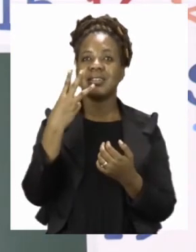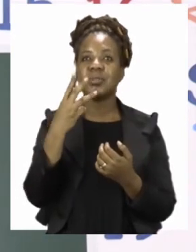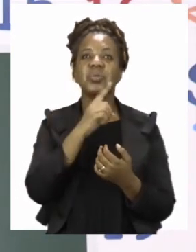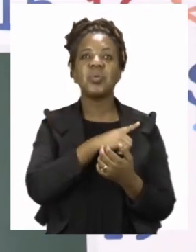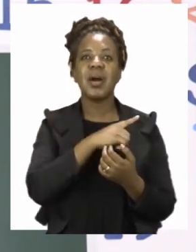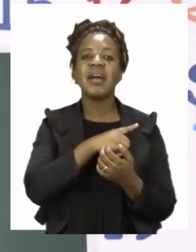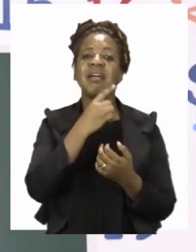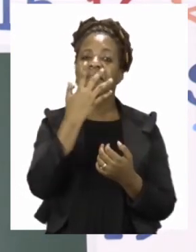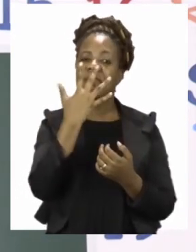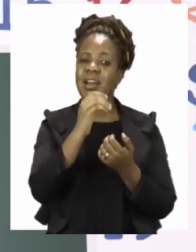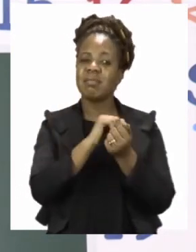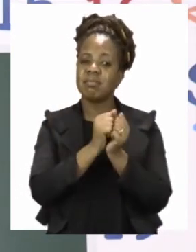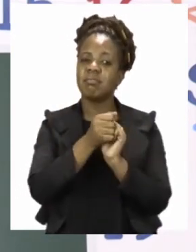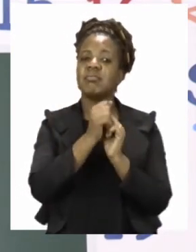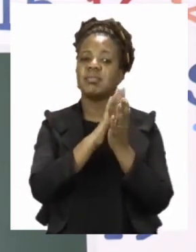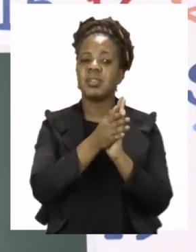14,